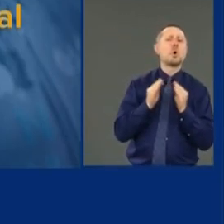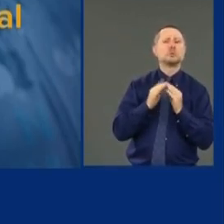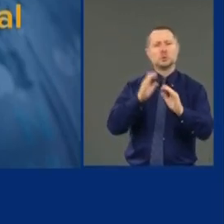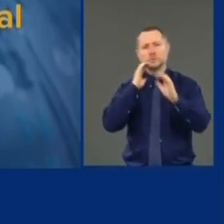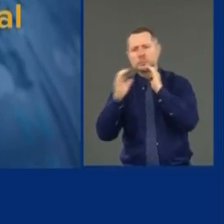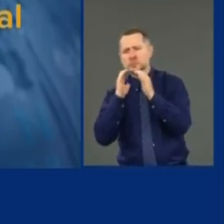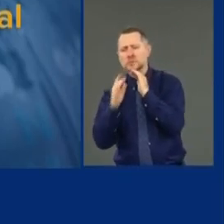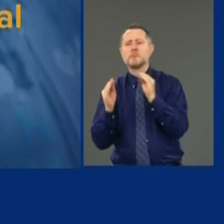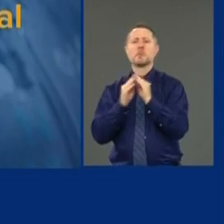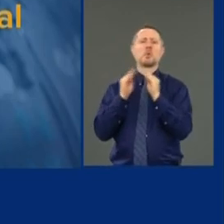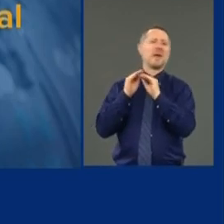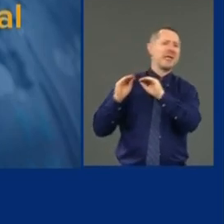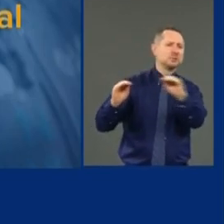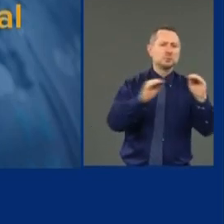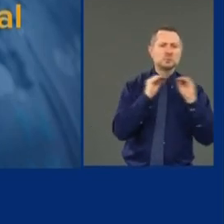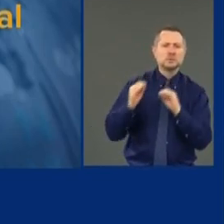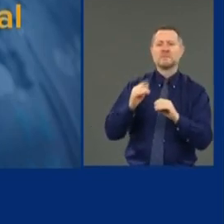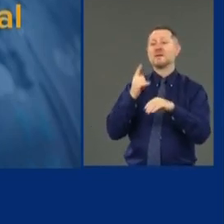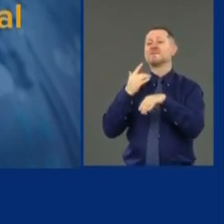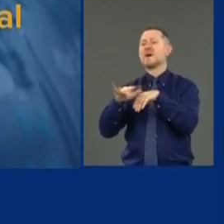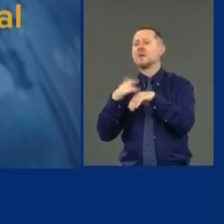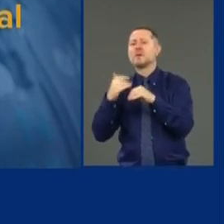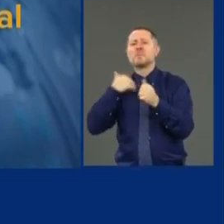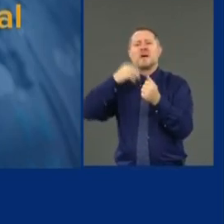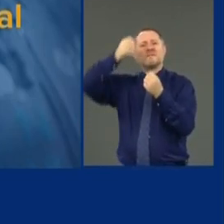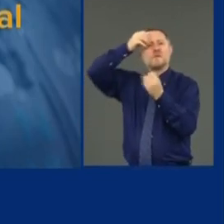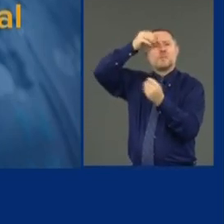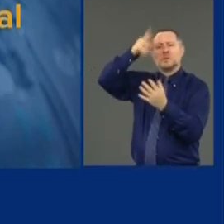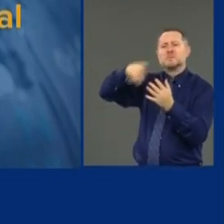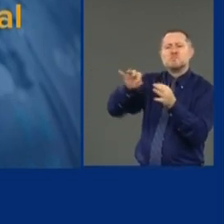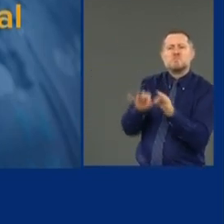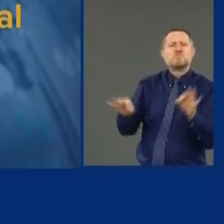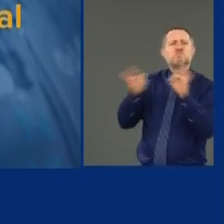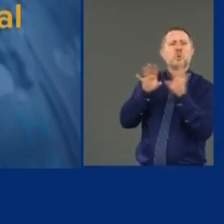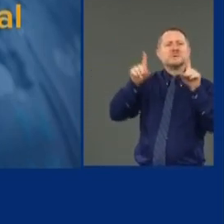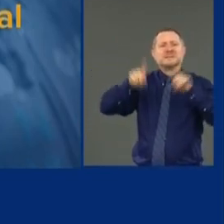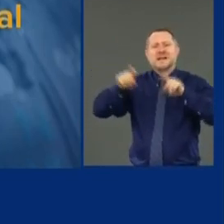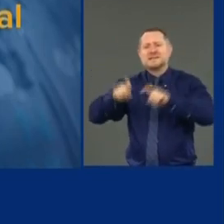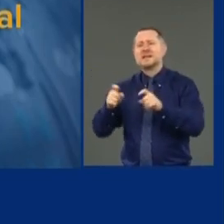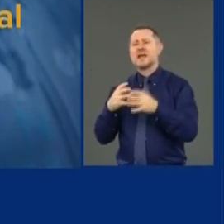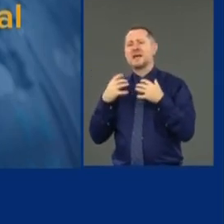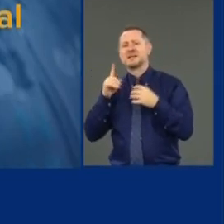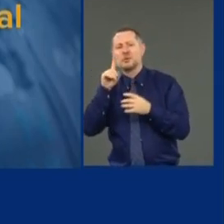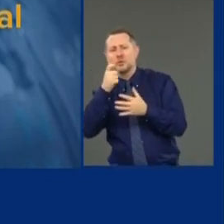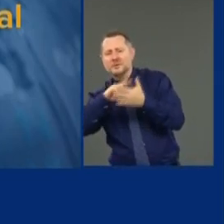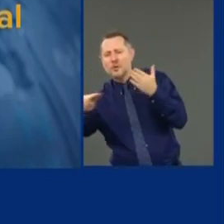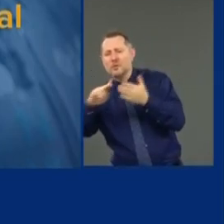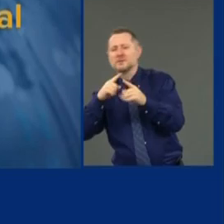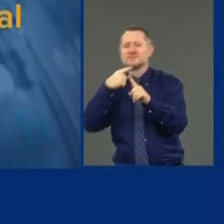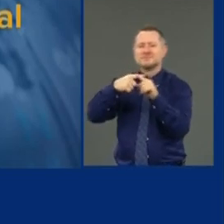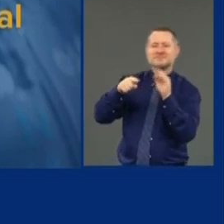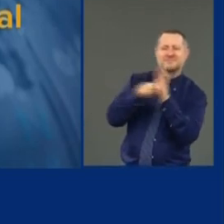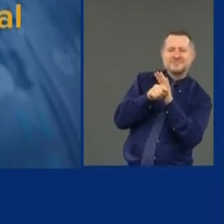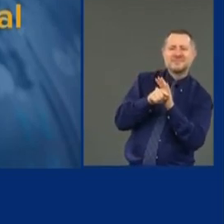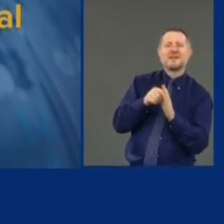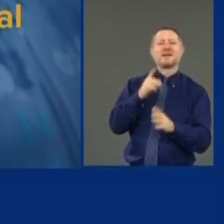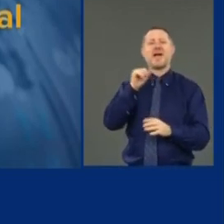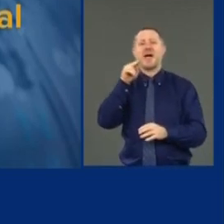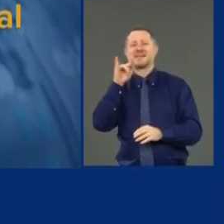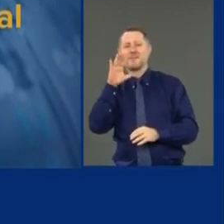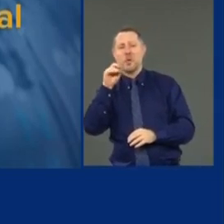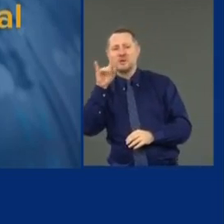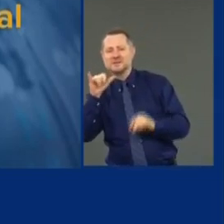about the availability and importance of testing, diagnostic testing, antibody testing, wearing